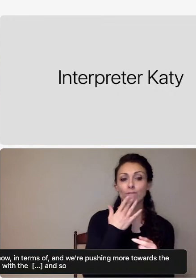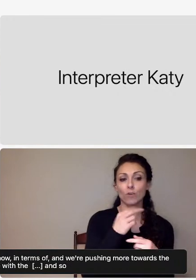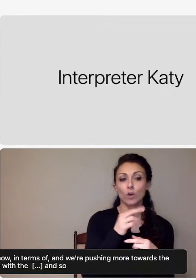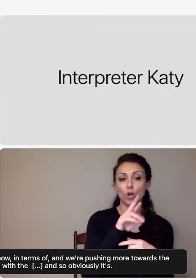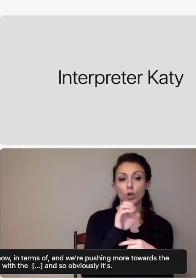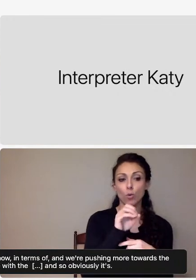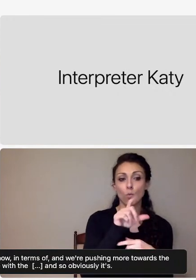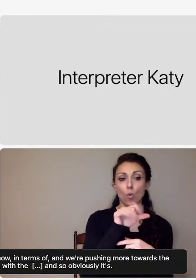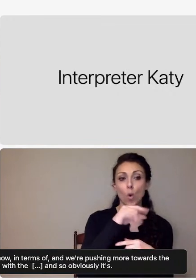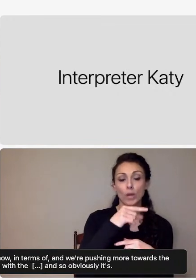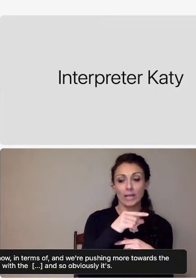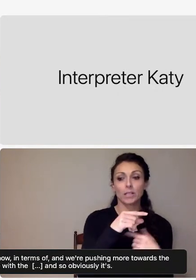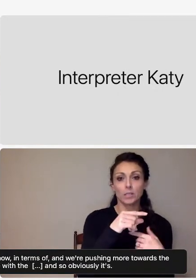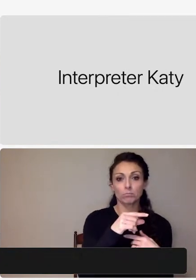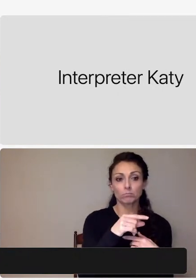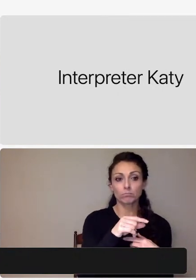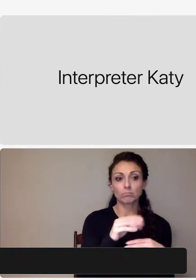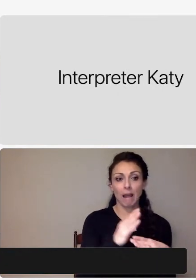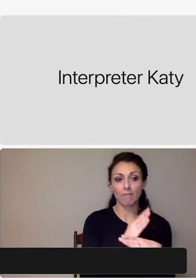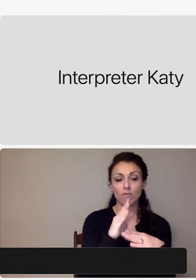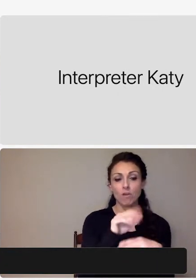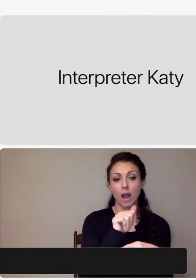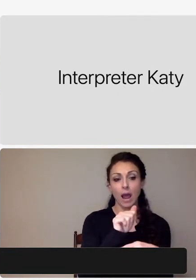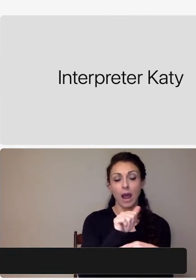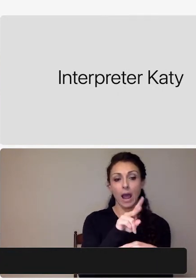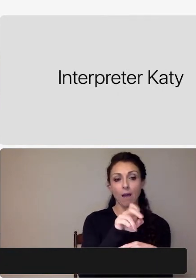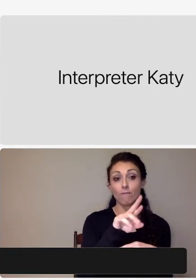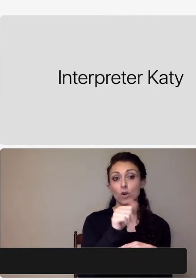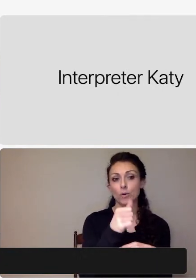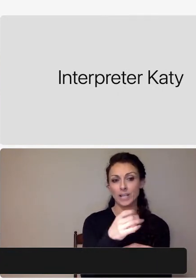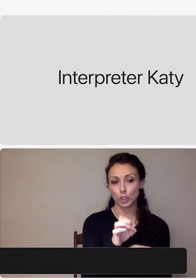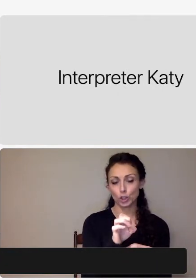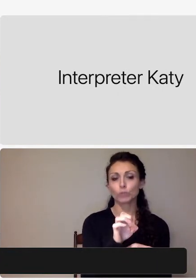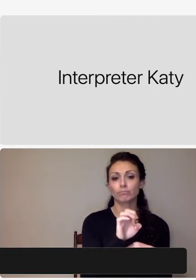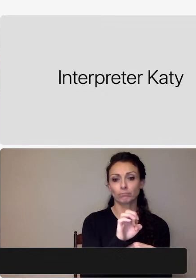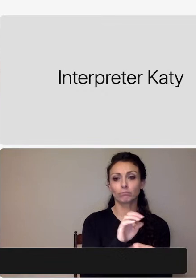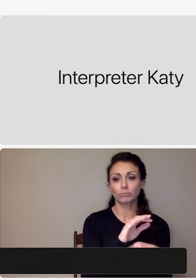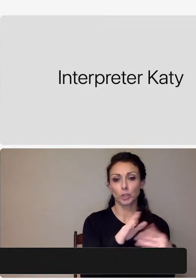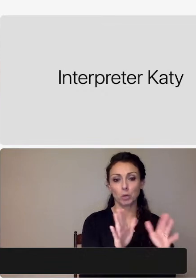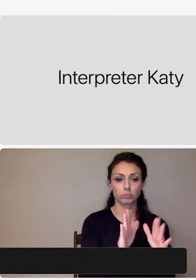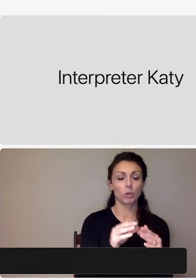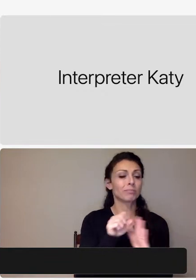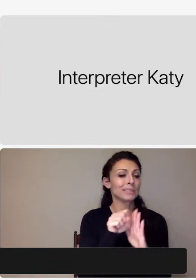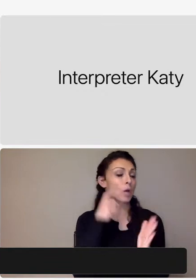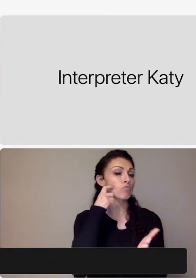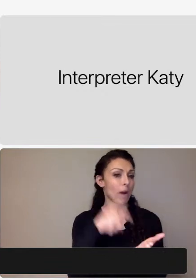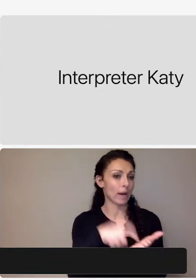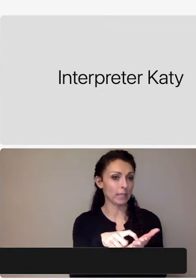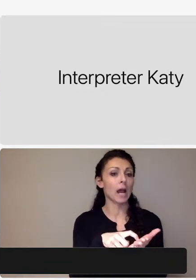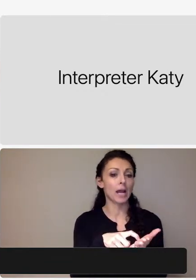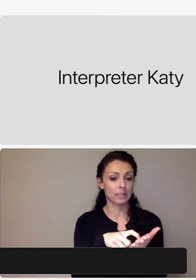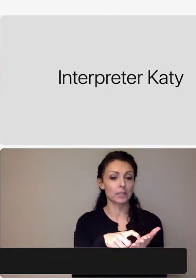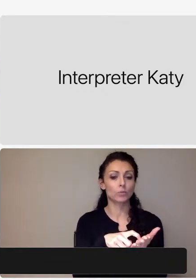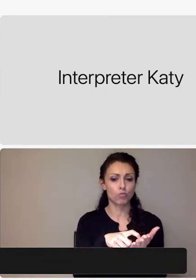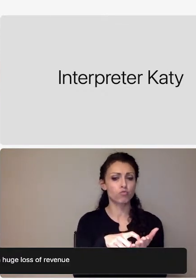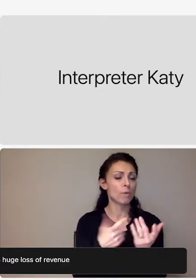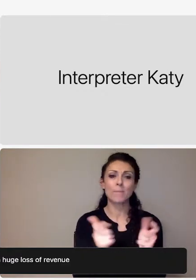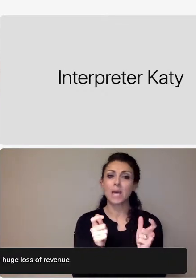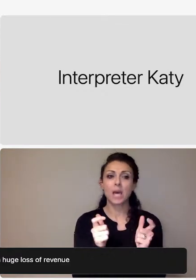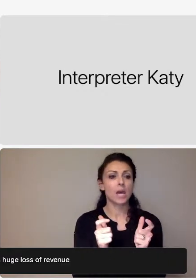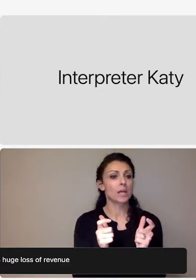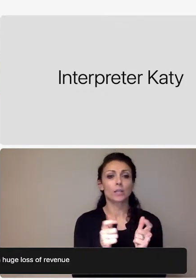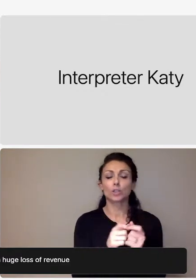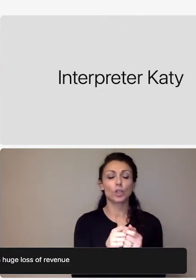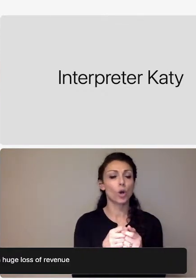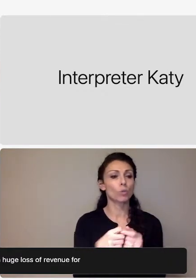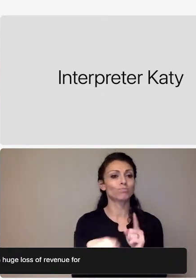wait to see what happens uh but um you know the state recognizes that there's a huge loss of revenue for for